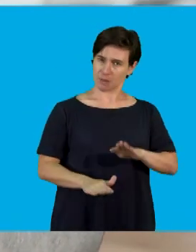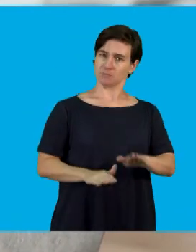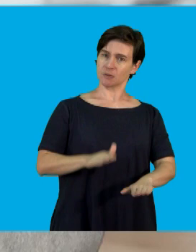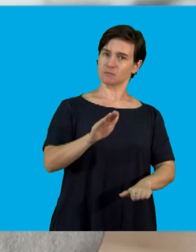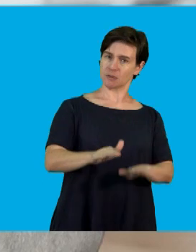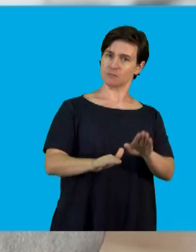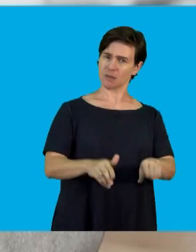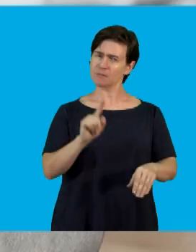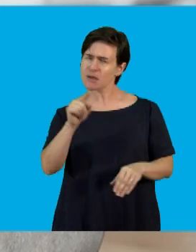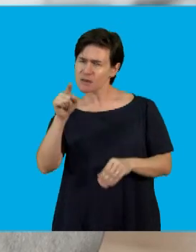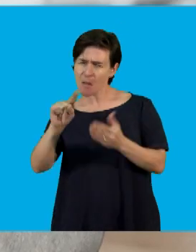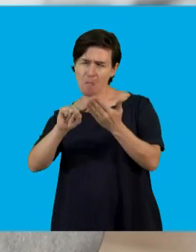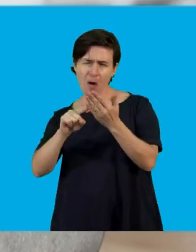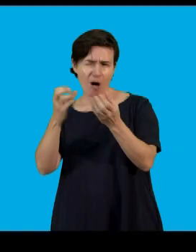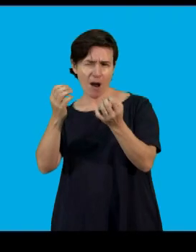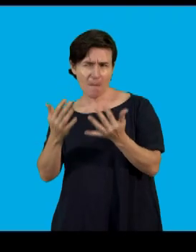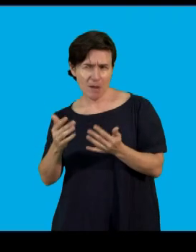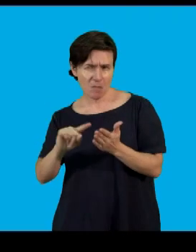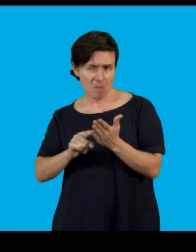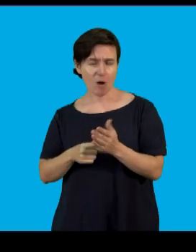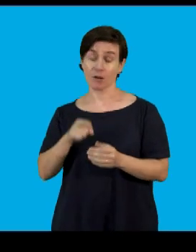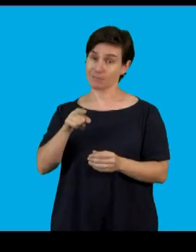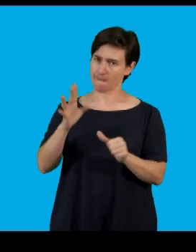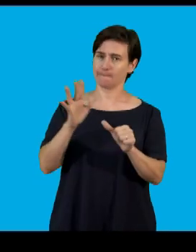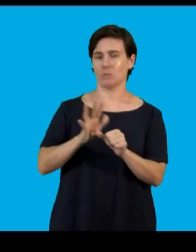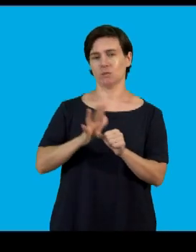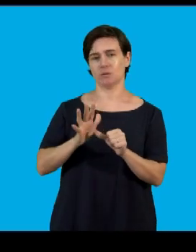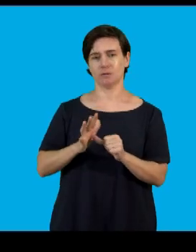Remember, those are the instructions. Look at the mark allocation. It's very, very